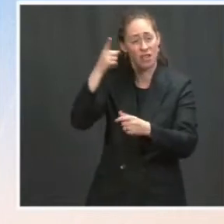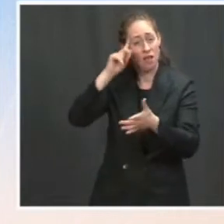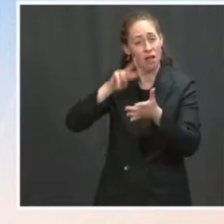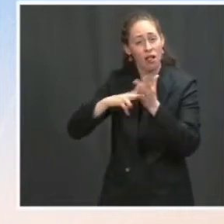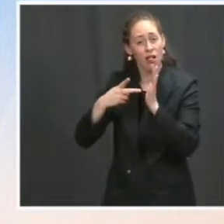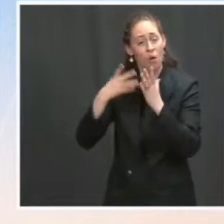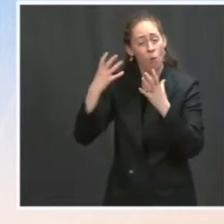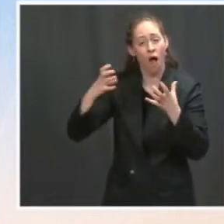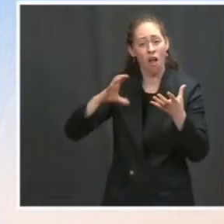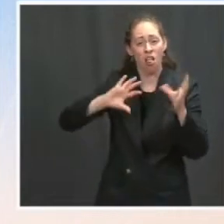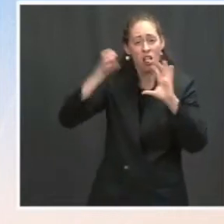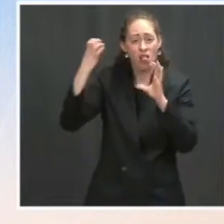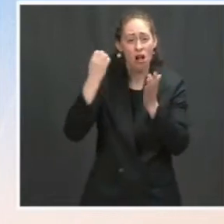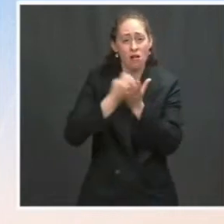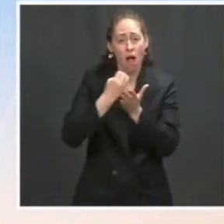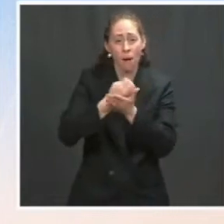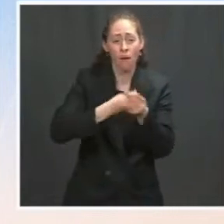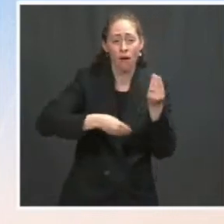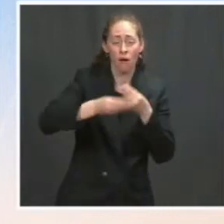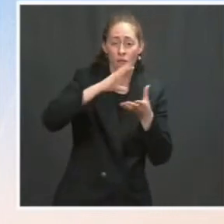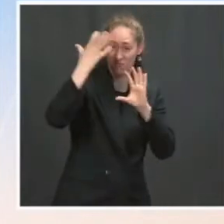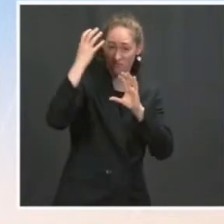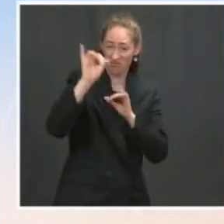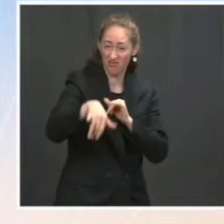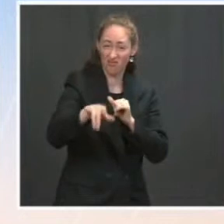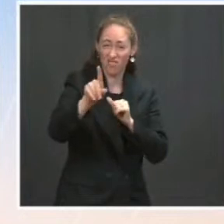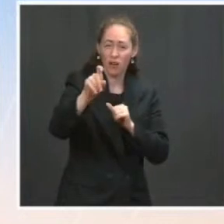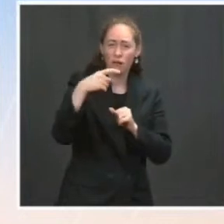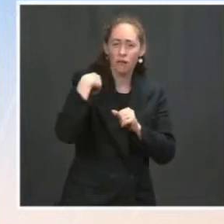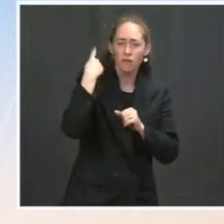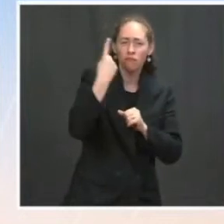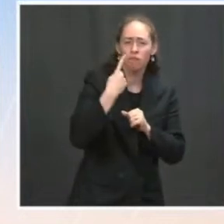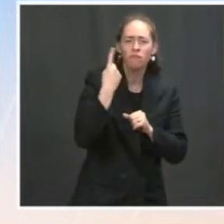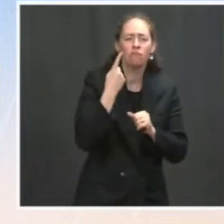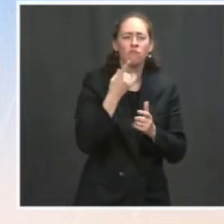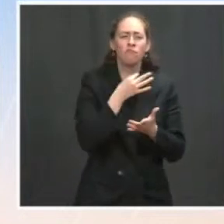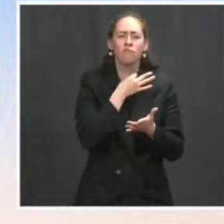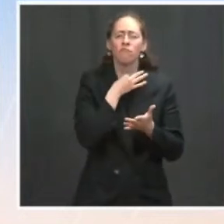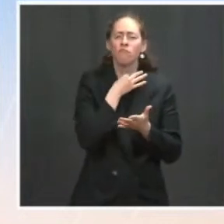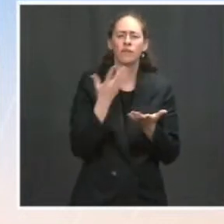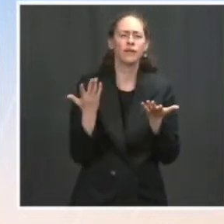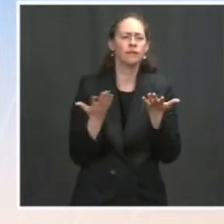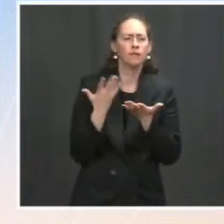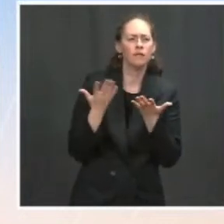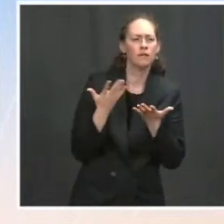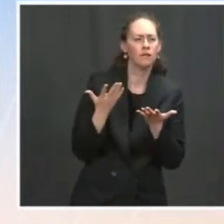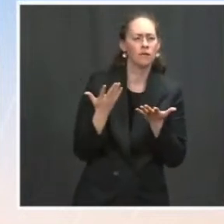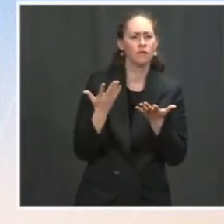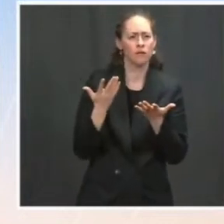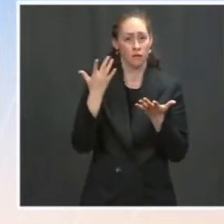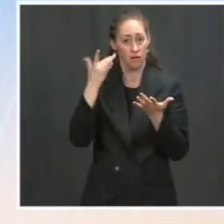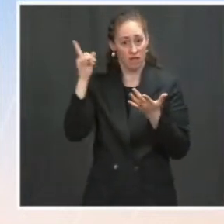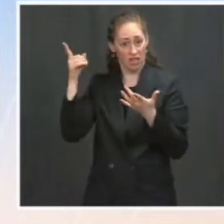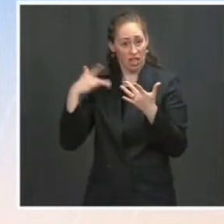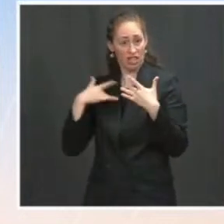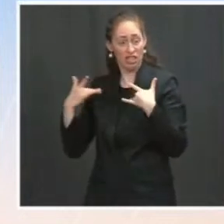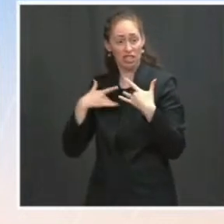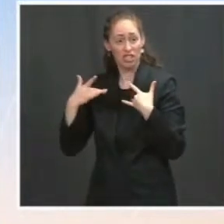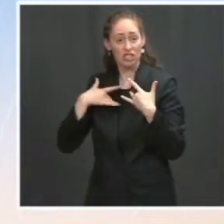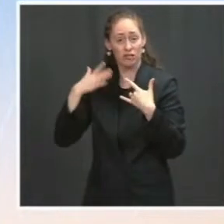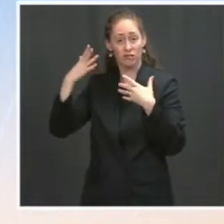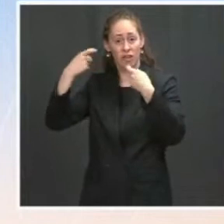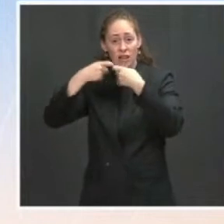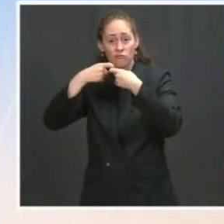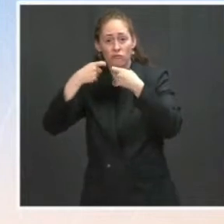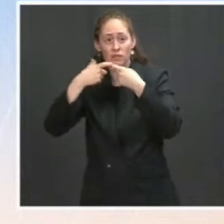concern for other kinds of systems, the electric grid, whatever it might be, other energy companies? Or was Colonial just a rich target because they could